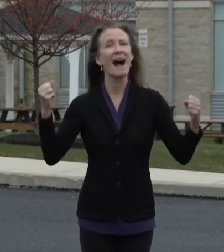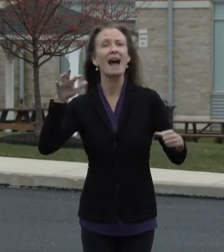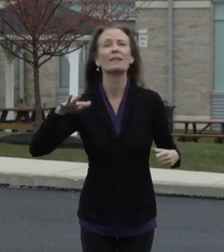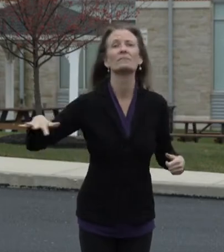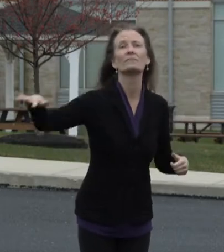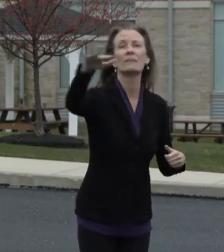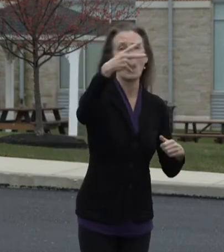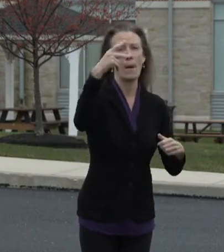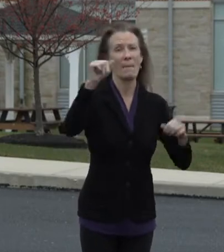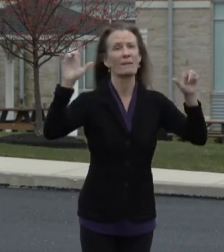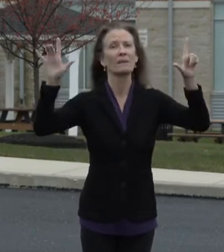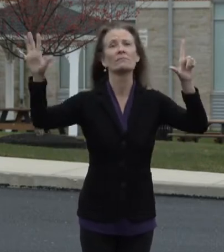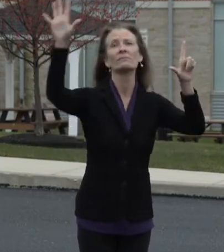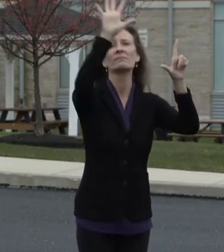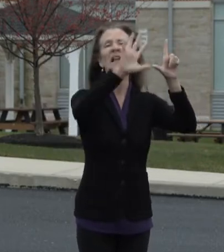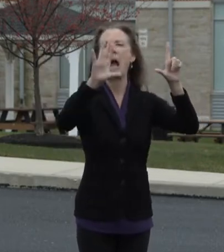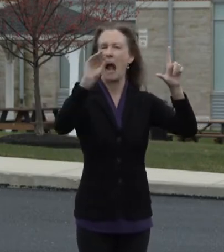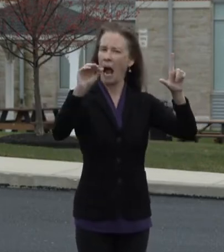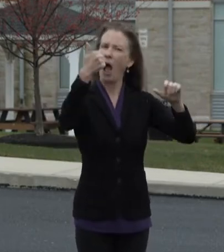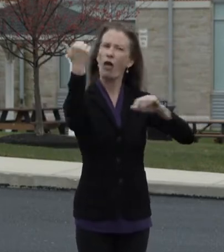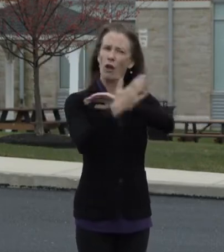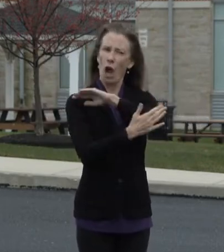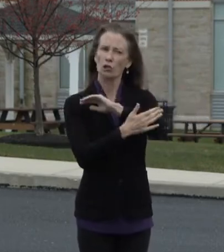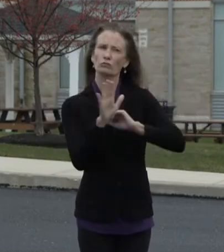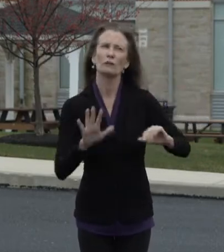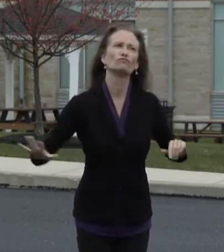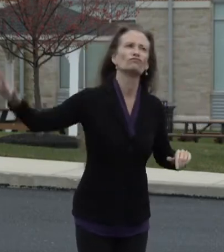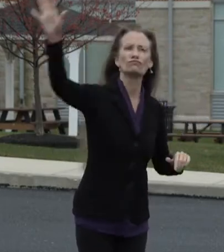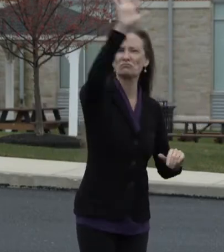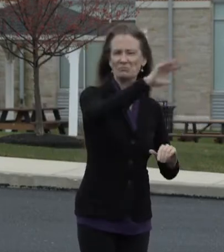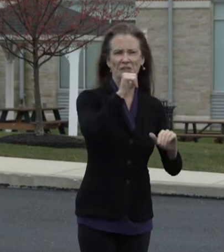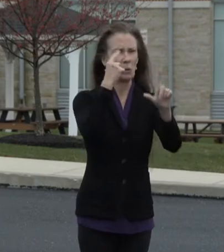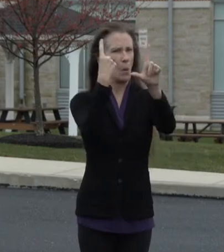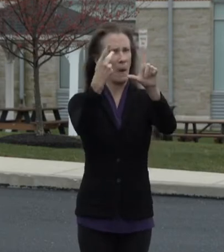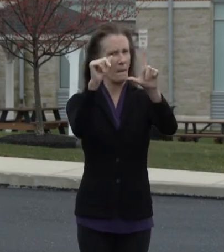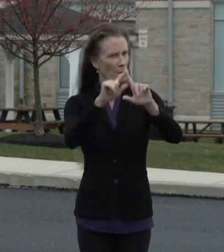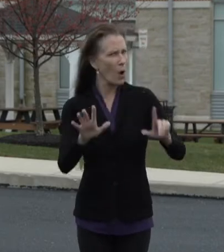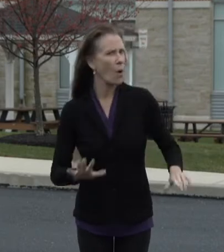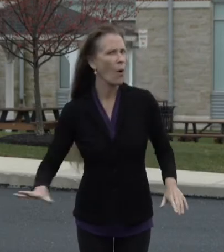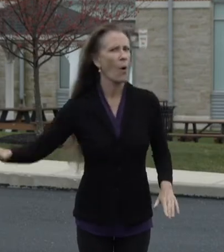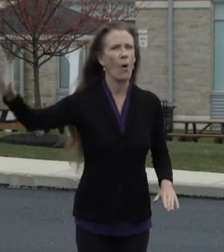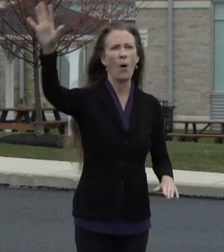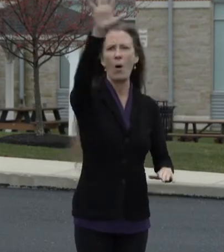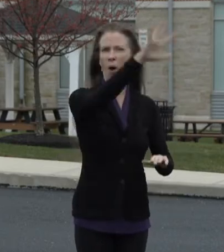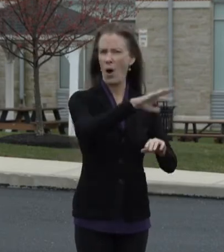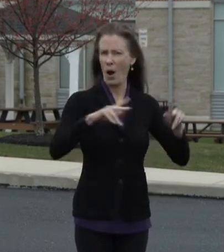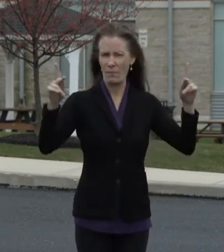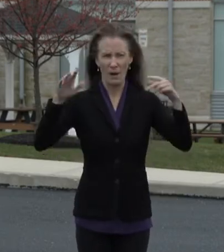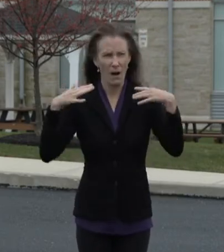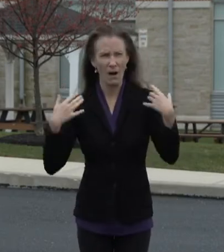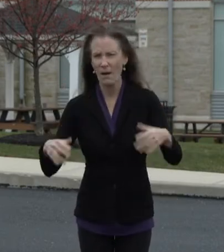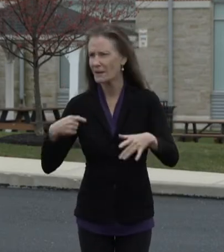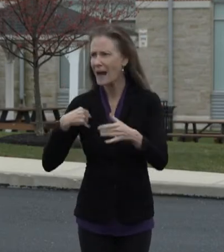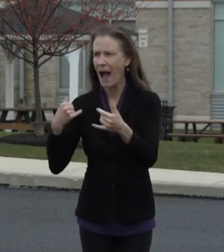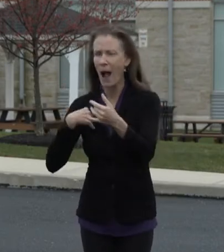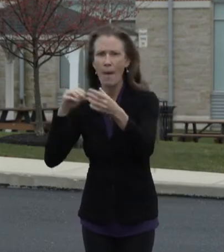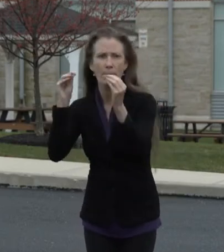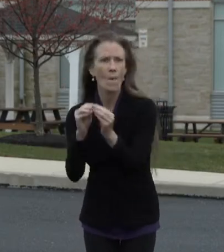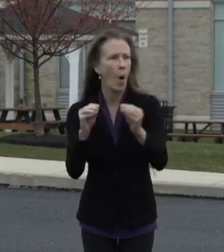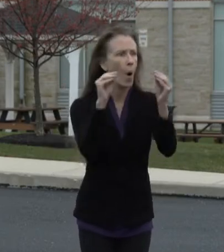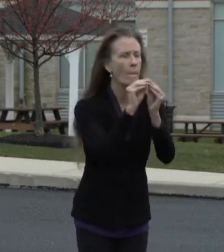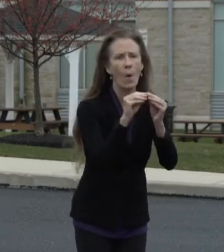nationally. However, at the same time, we have seen many partnerships that have assisted and